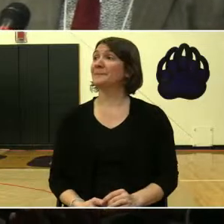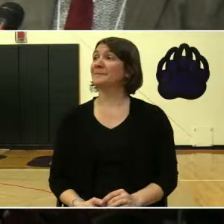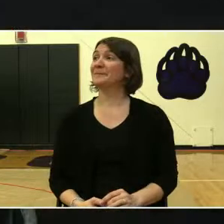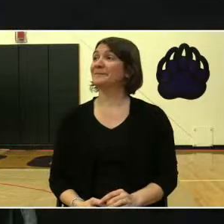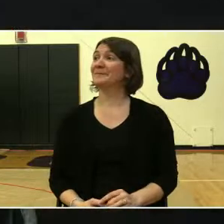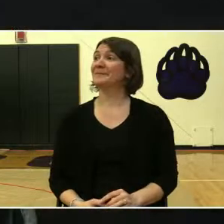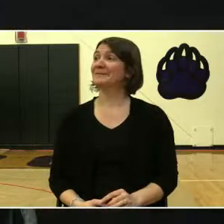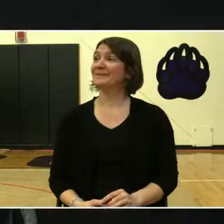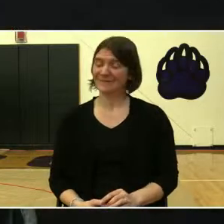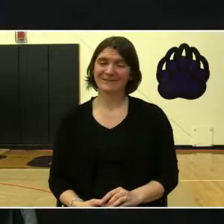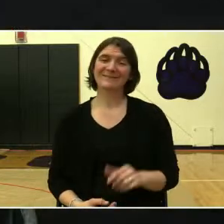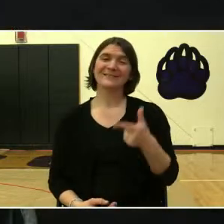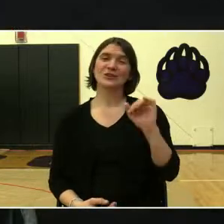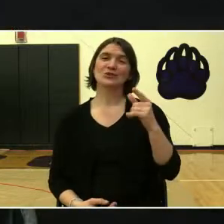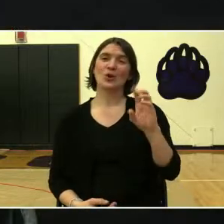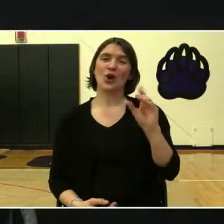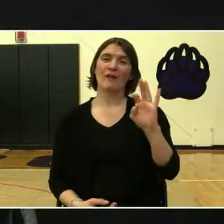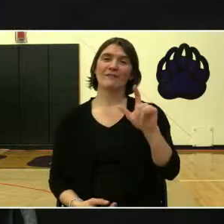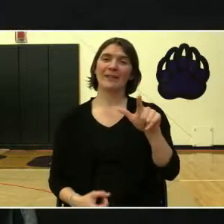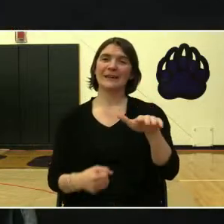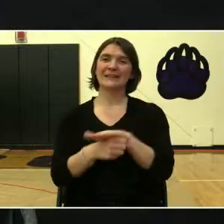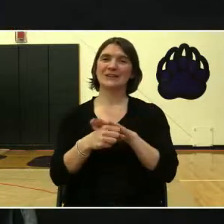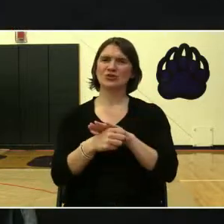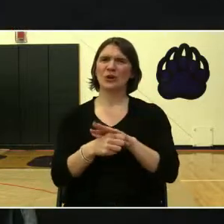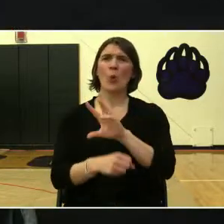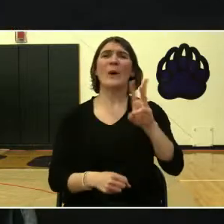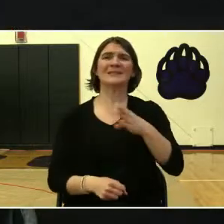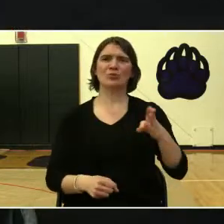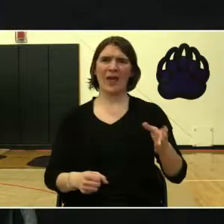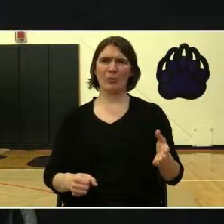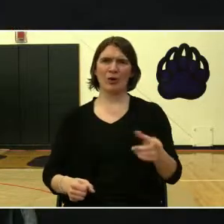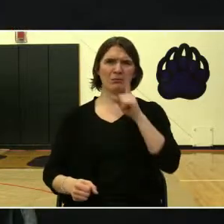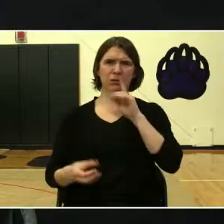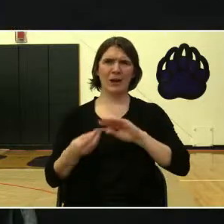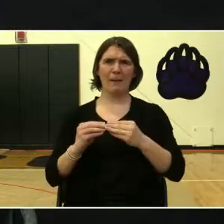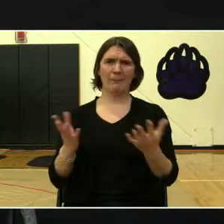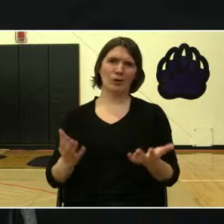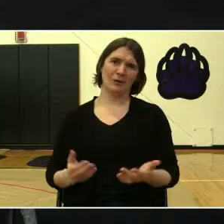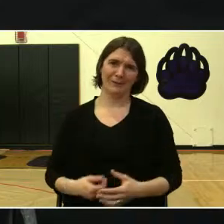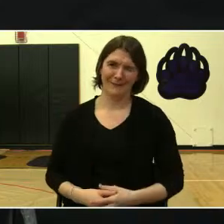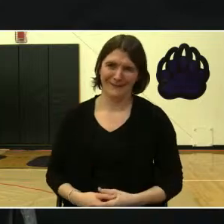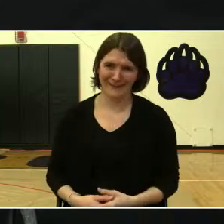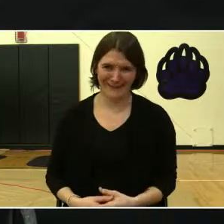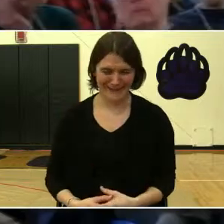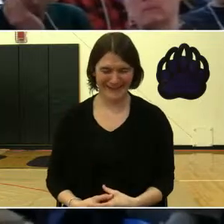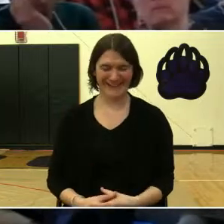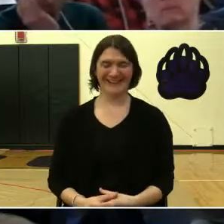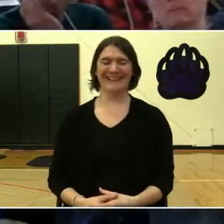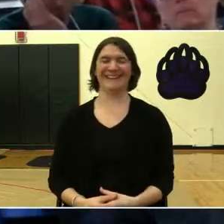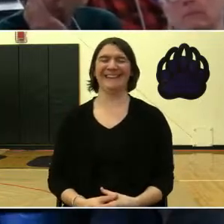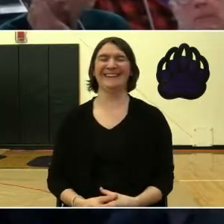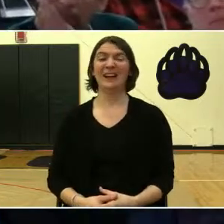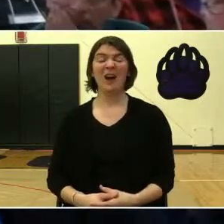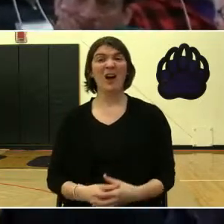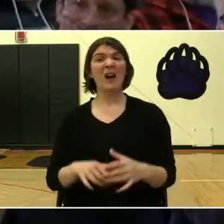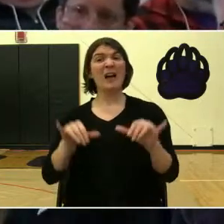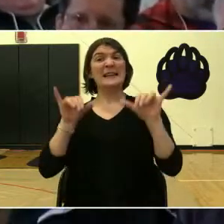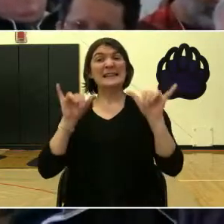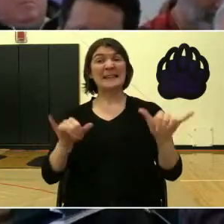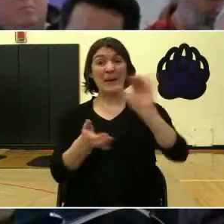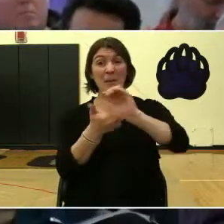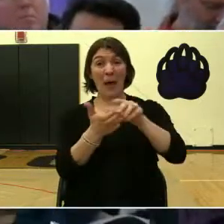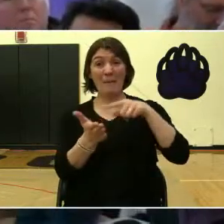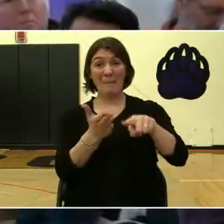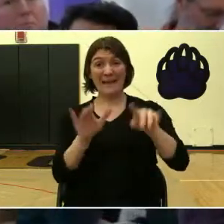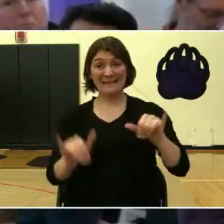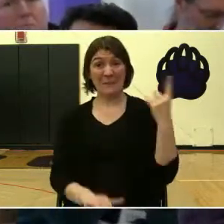Carville George Carville district West bro um is the number proposed the same as last year or